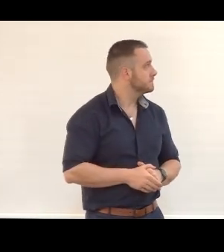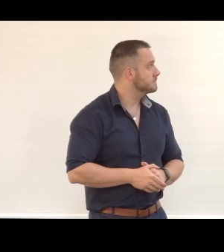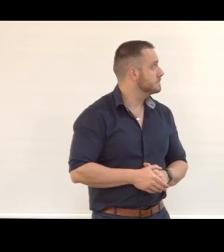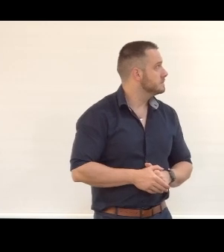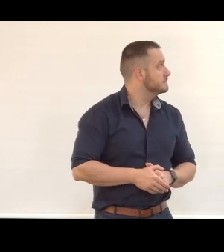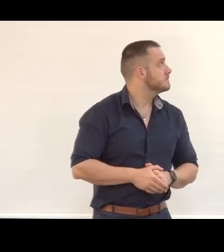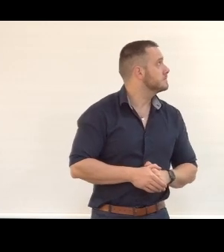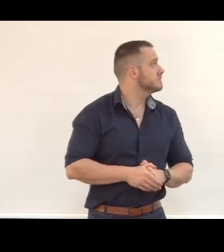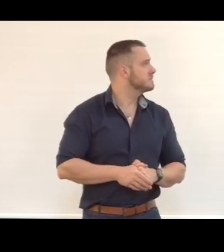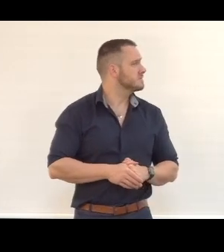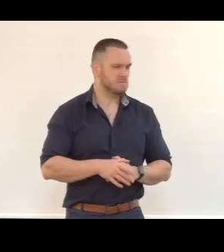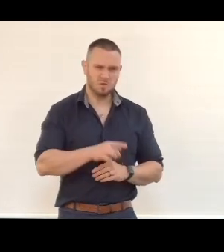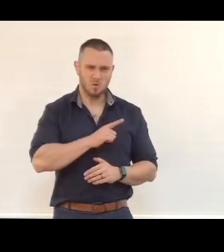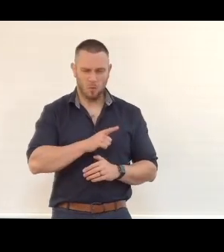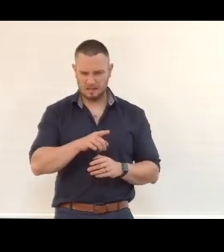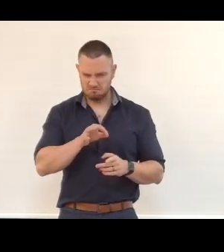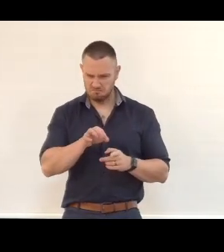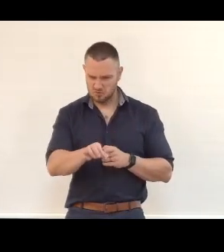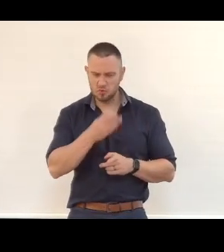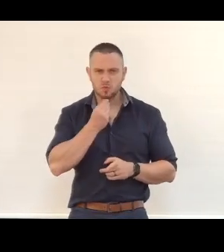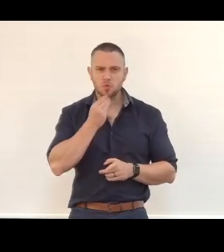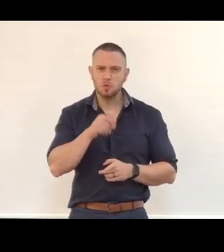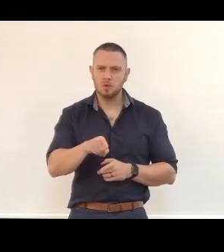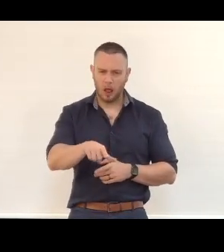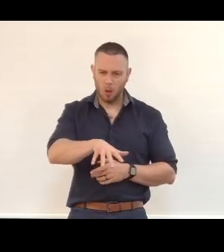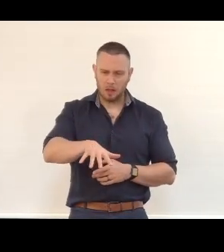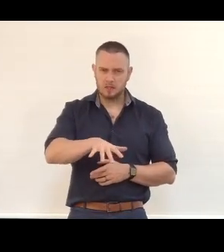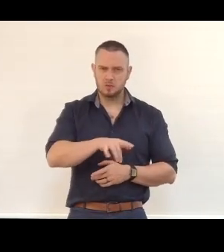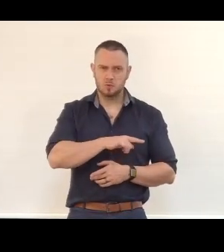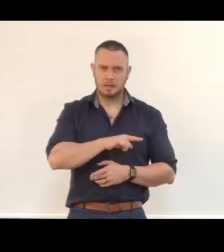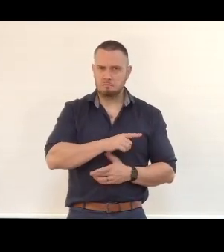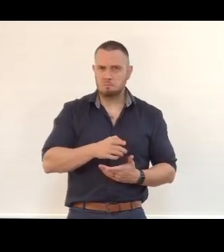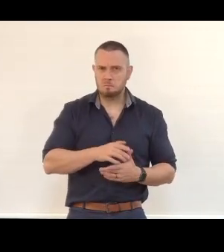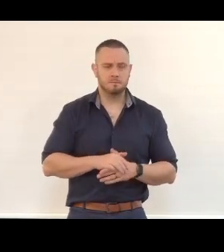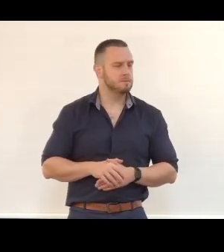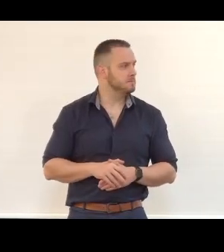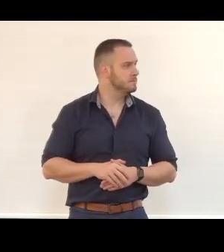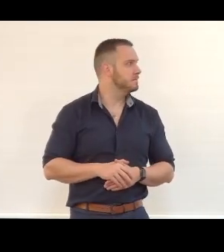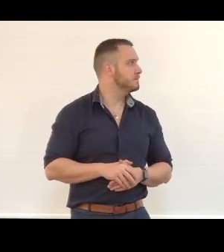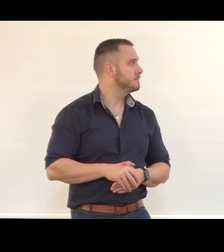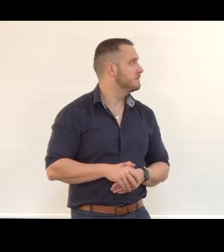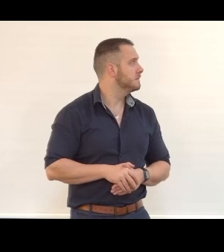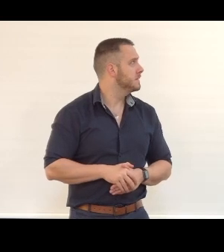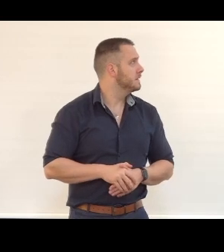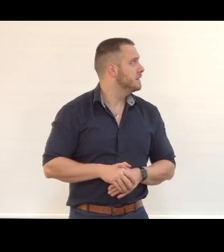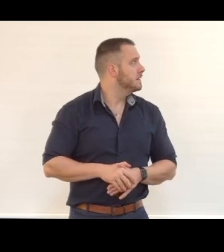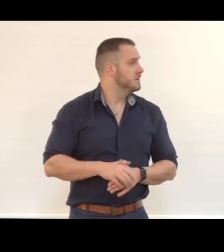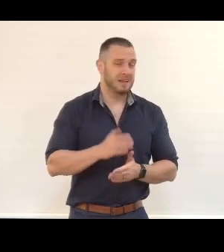So then why is this location so important? Why is this like the ideal location to do a space mission? So it's situated at